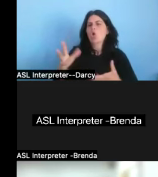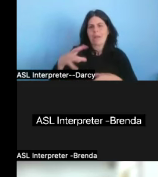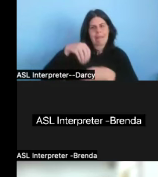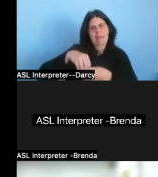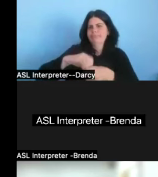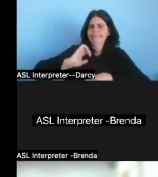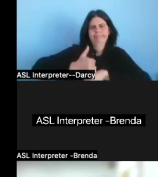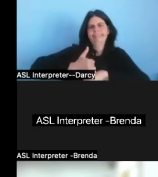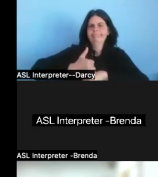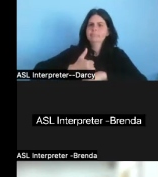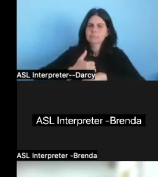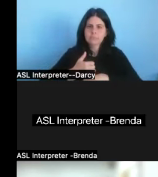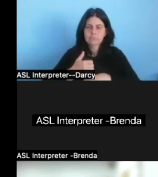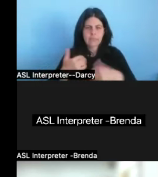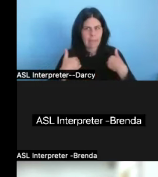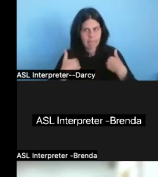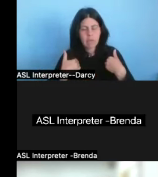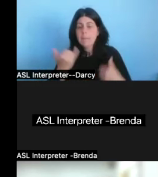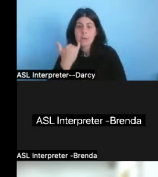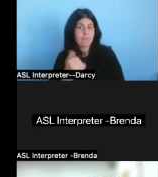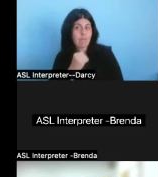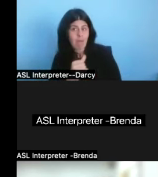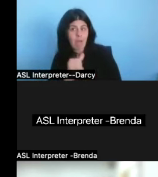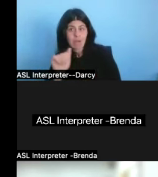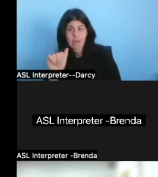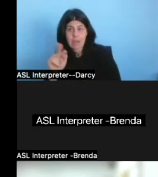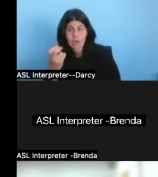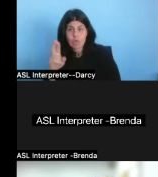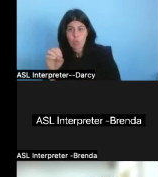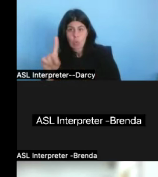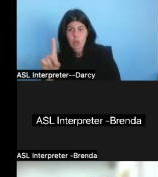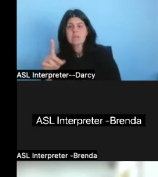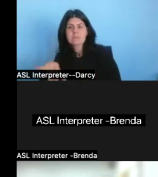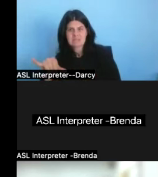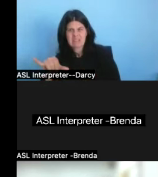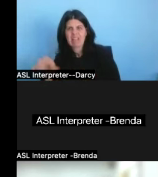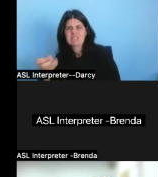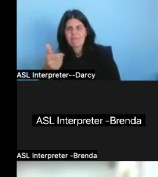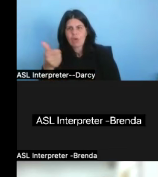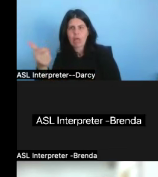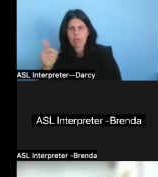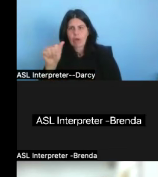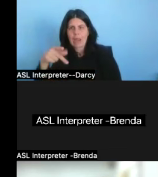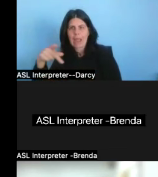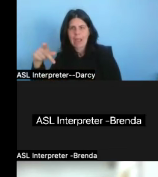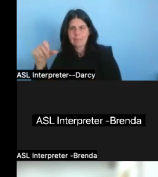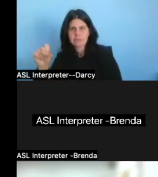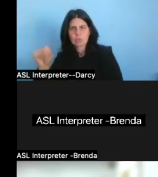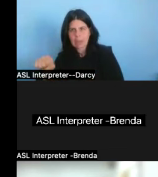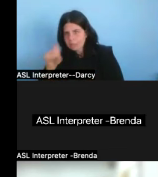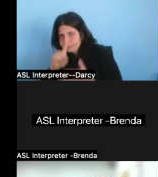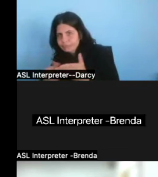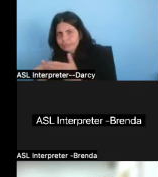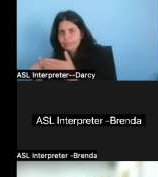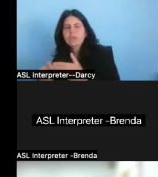to that system. But if you don't have an Android phone, there are several cell phone apps that you can look into, and I've listed 2 of them here. So these are